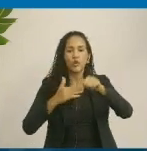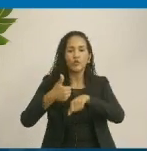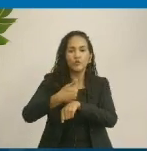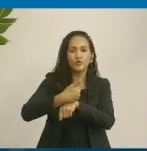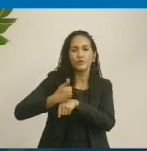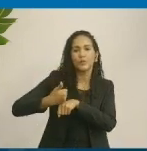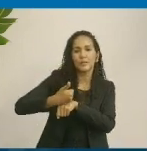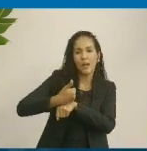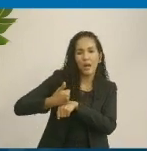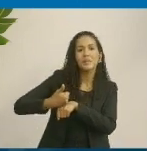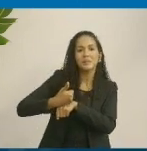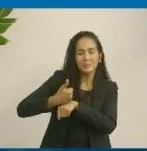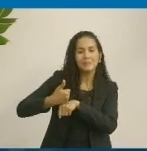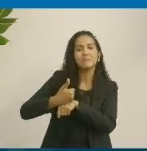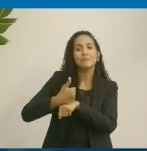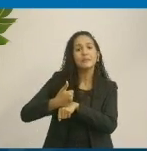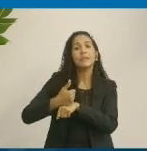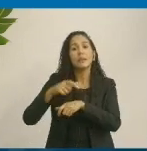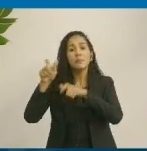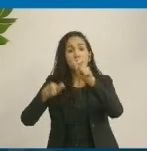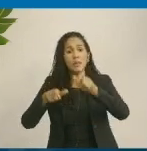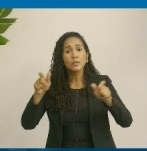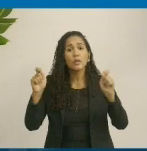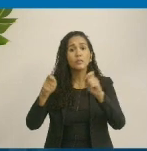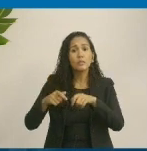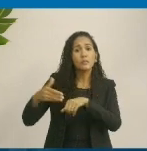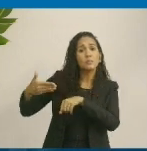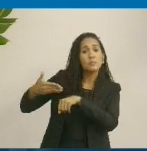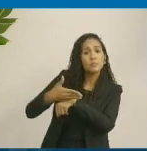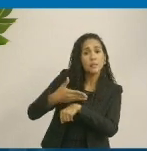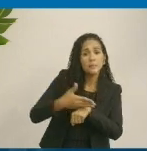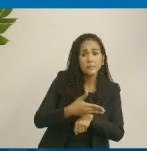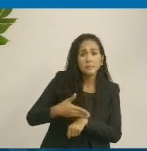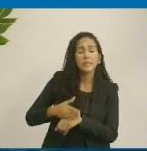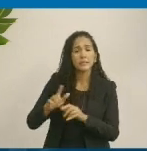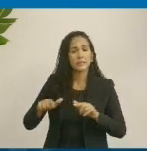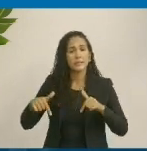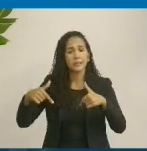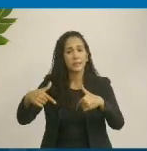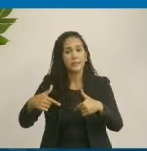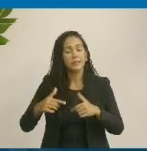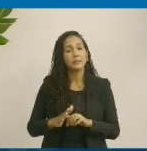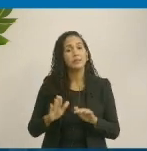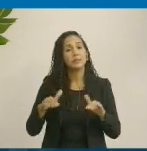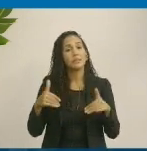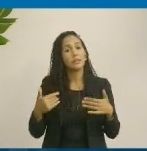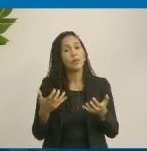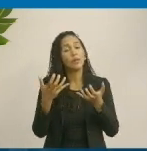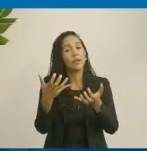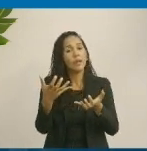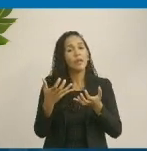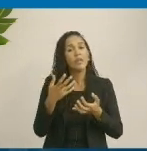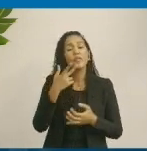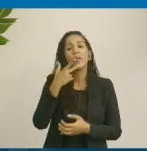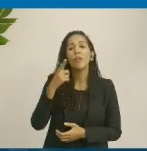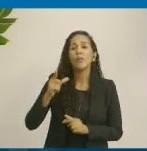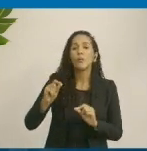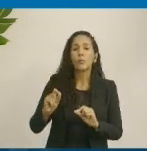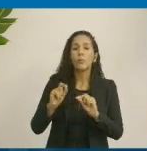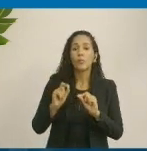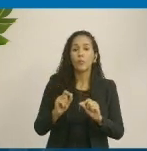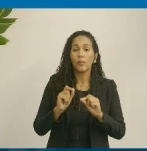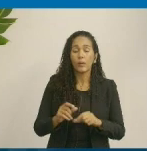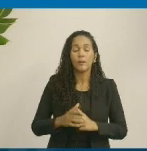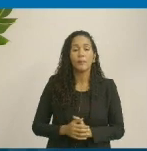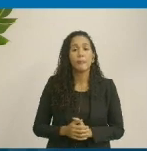also participate in this initiative. So with this, I want to say this is the key